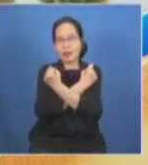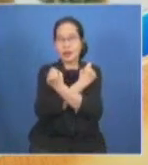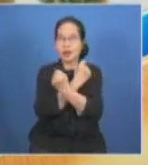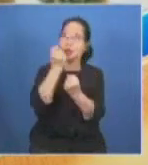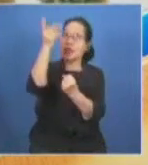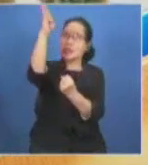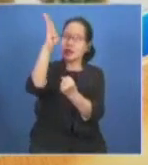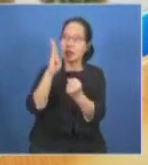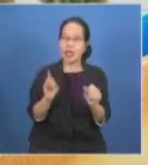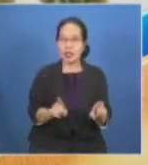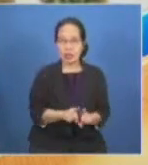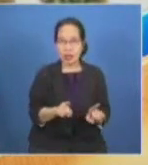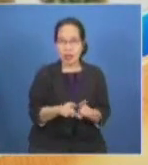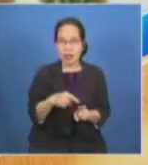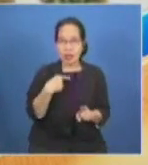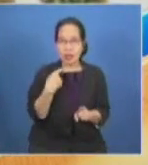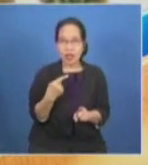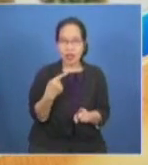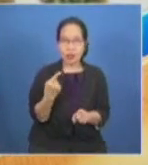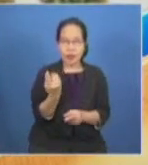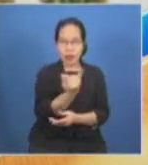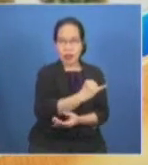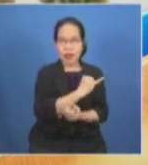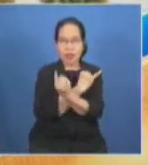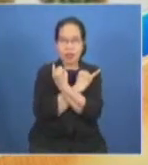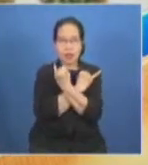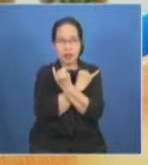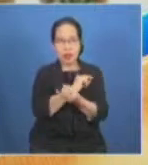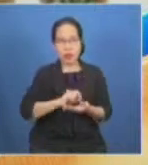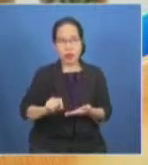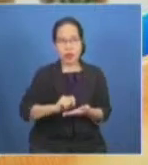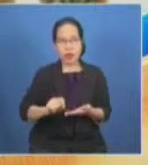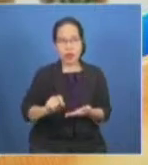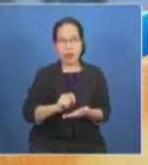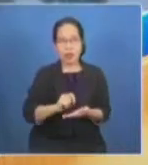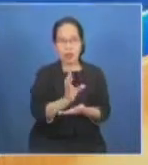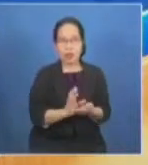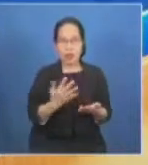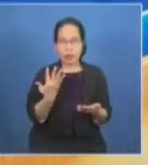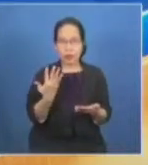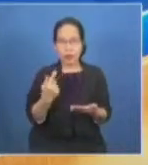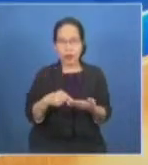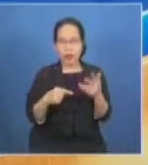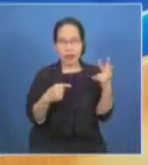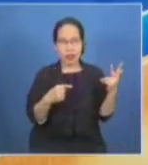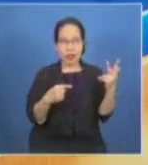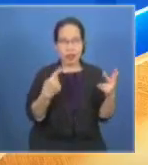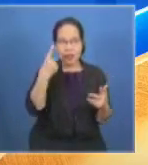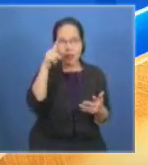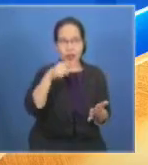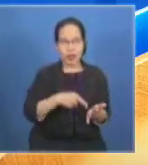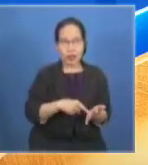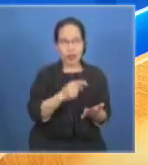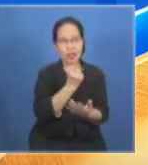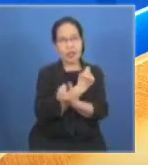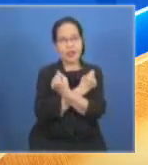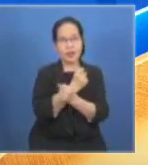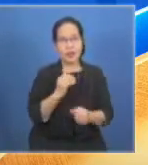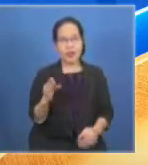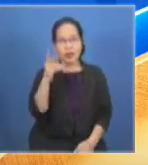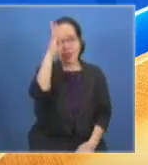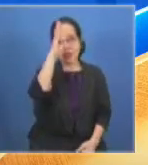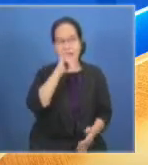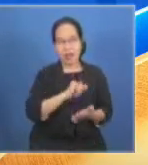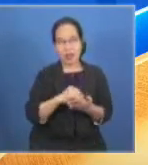of God, showing love to him, as John said in his writings in chapter 5, verse 3, this